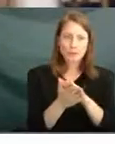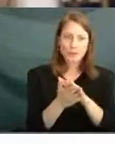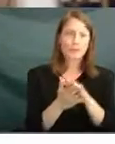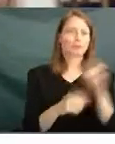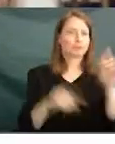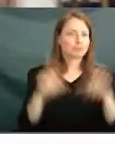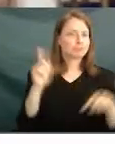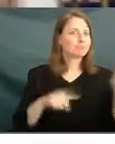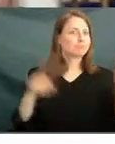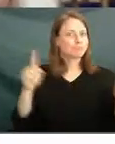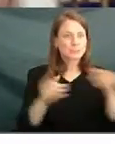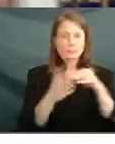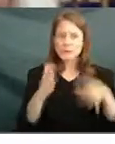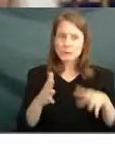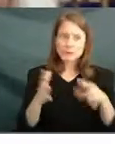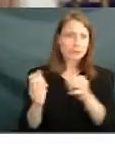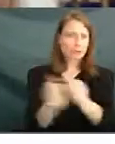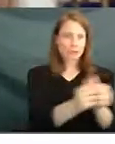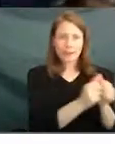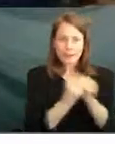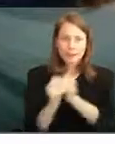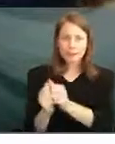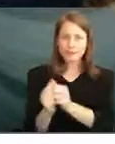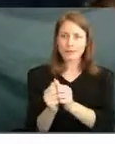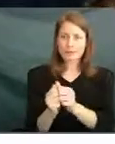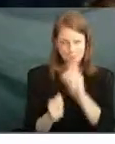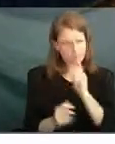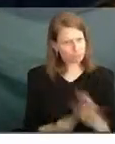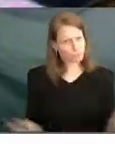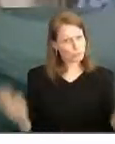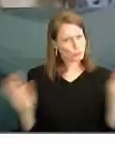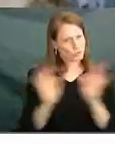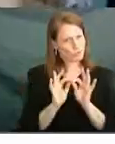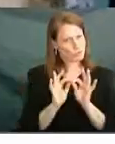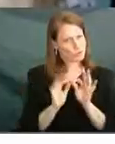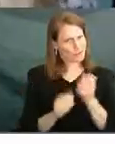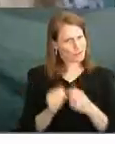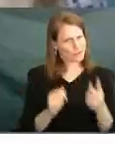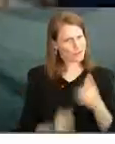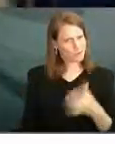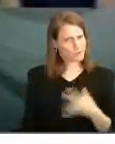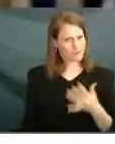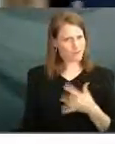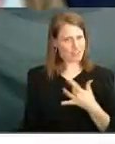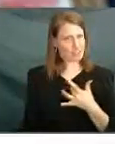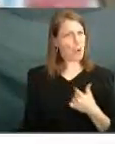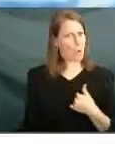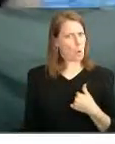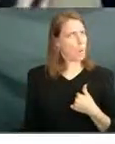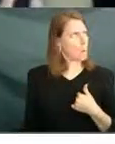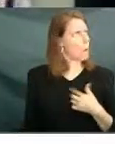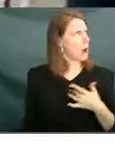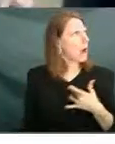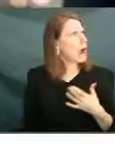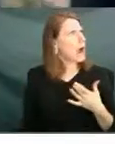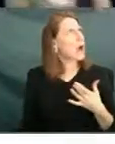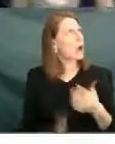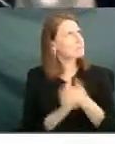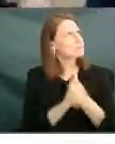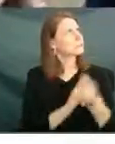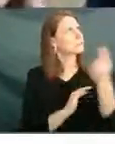It's very important that everybody can know that they are good at something, and they get the same kind of applause, no matter what it